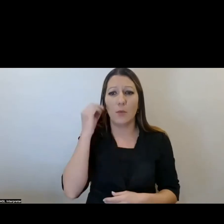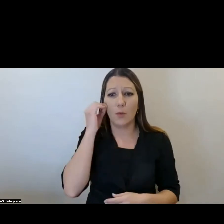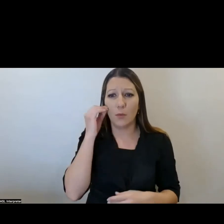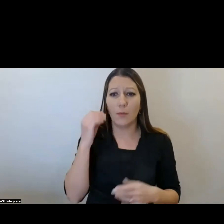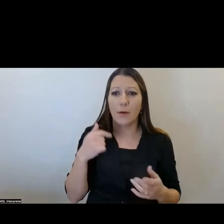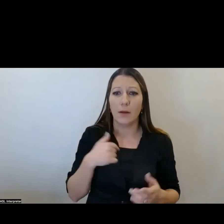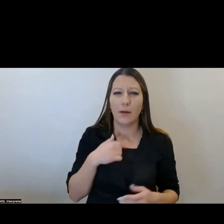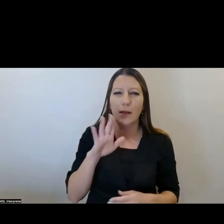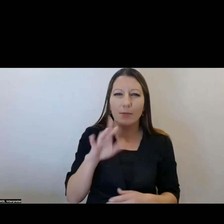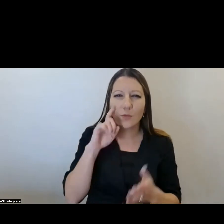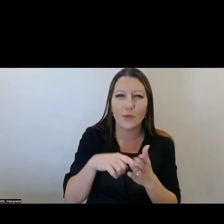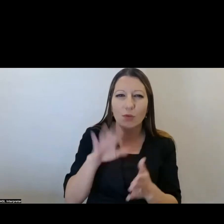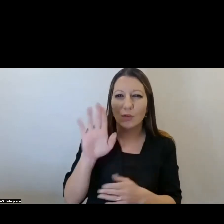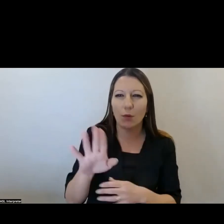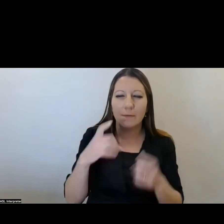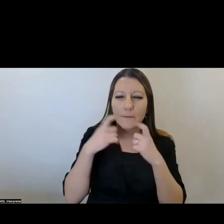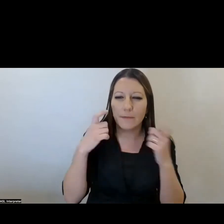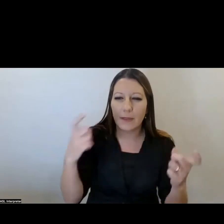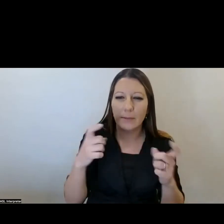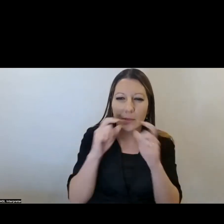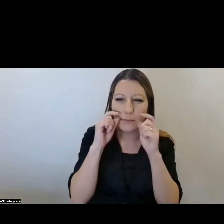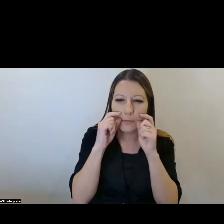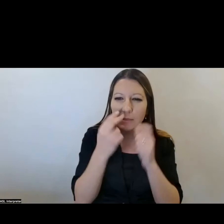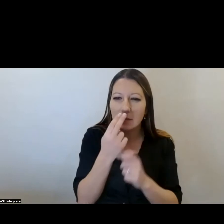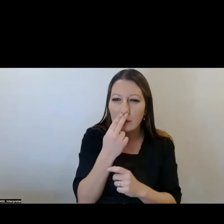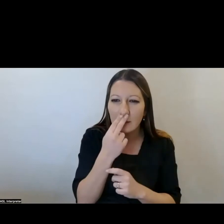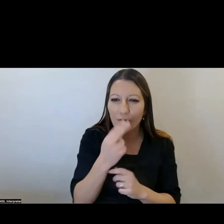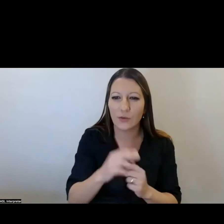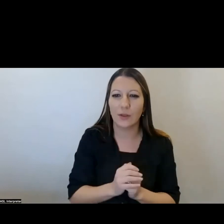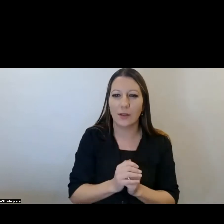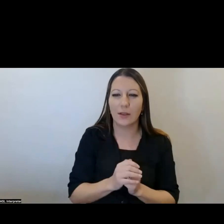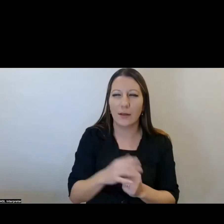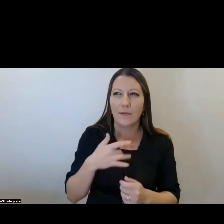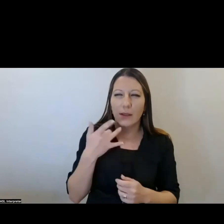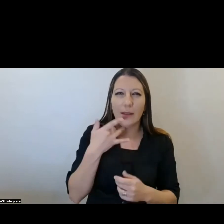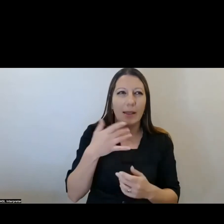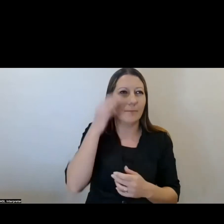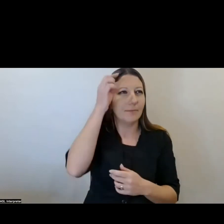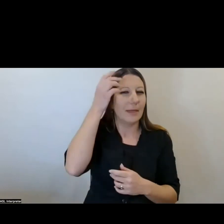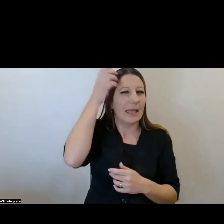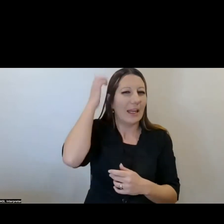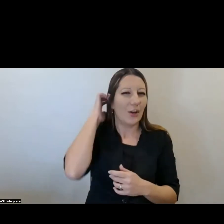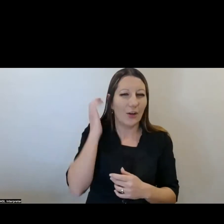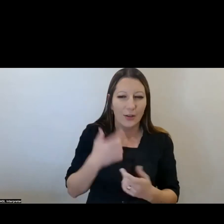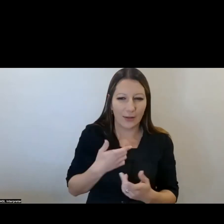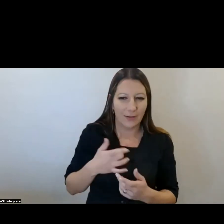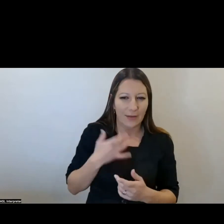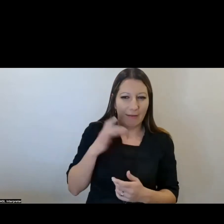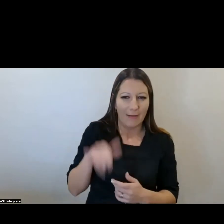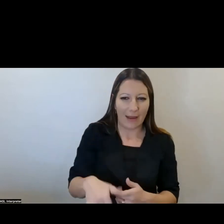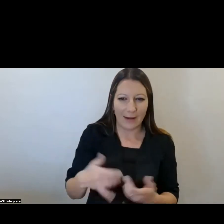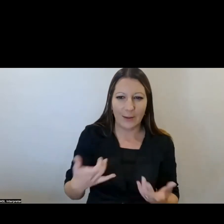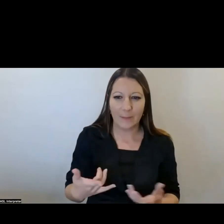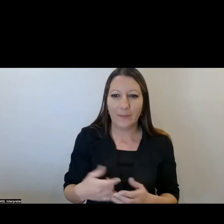Shell. Understandable for lost Jew, sow, like myself, abandoned, I believed, our nondescript how.